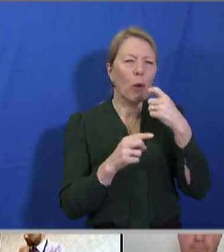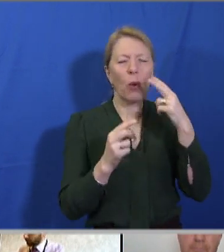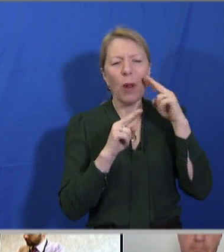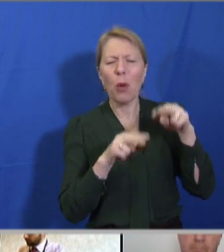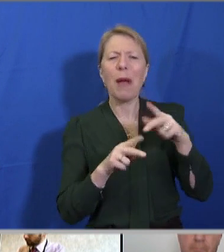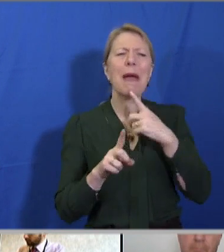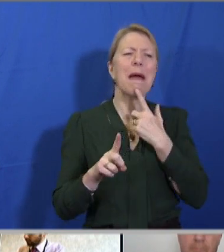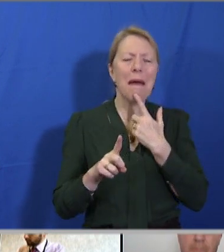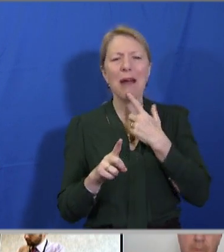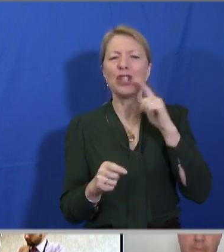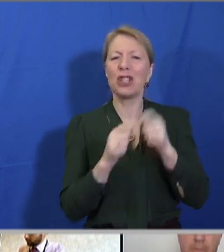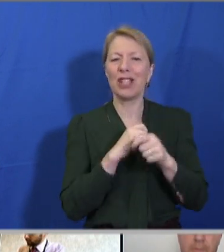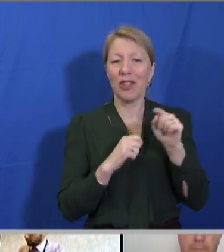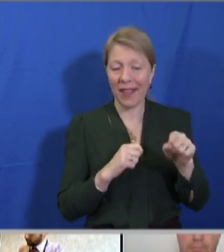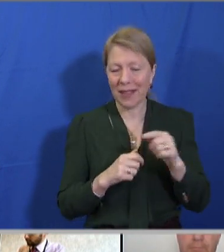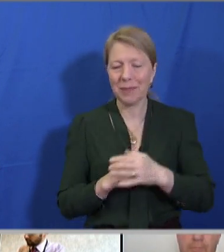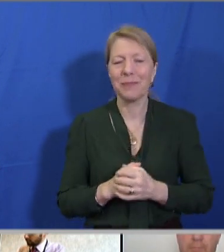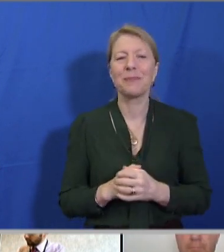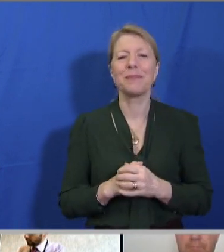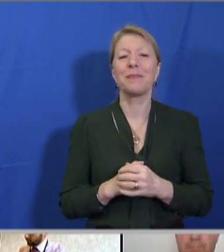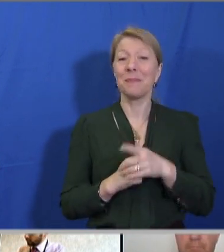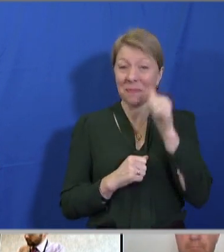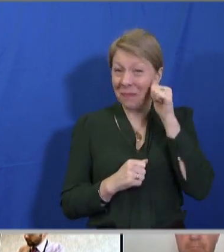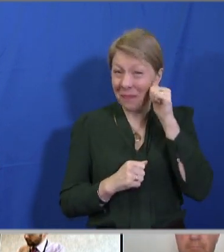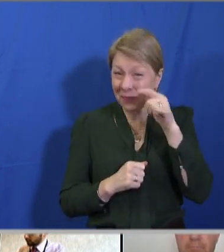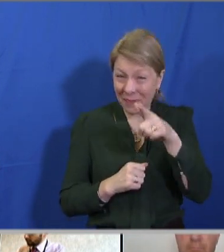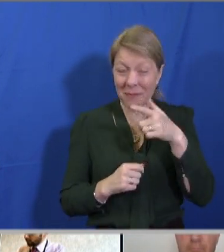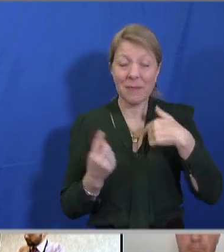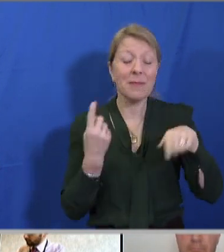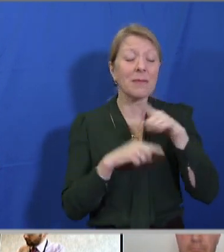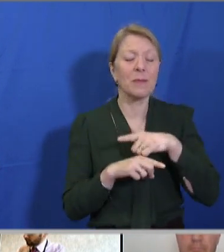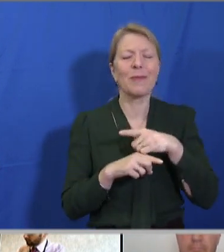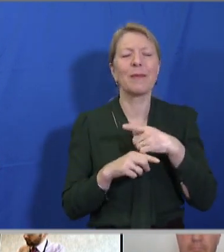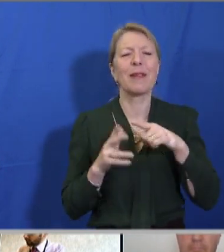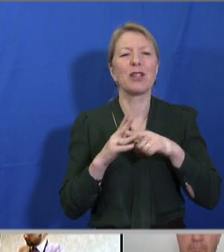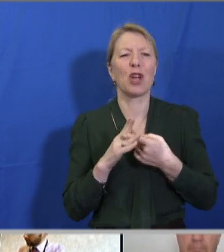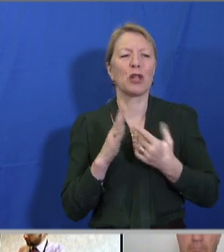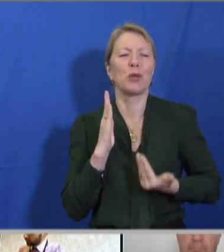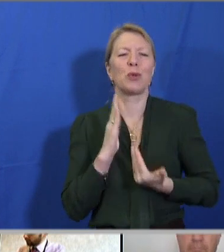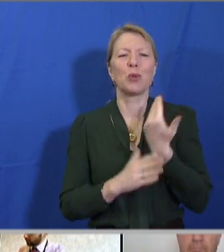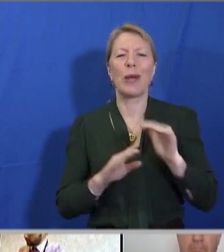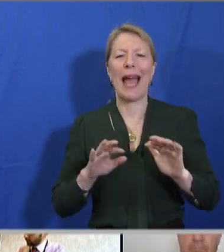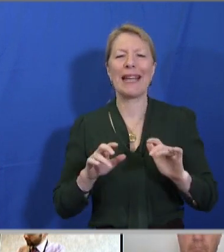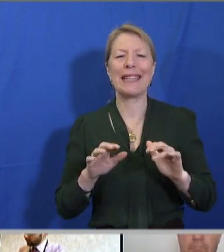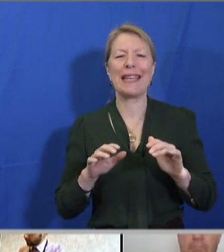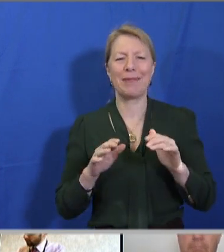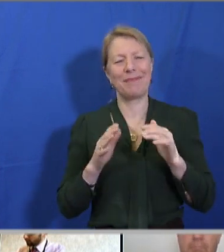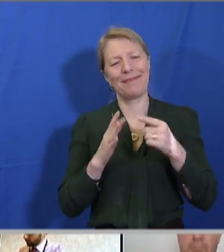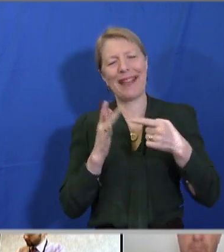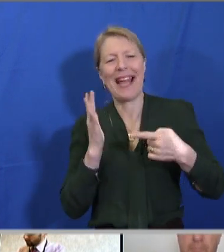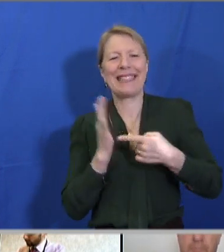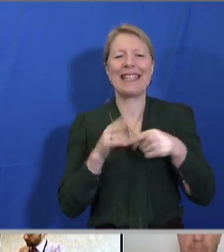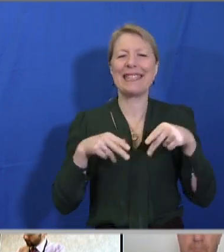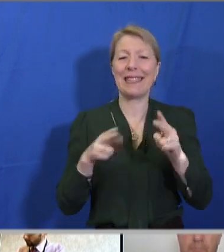You may be aware, we're talking about introducing a new IT system across the entirety of health and social care and